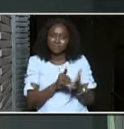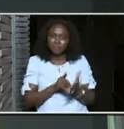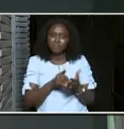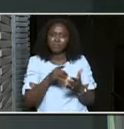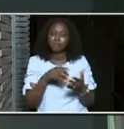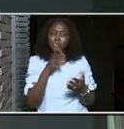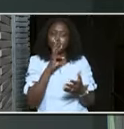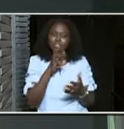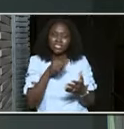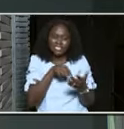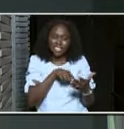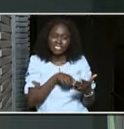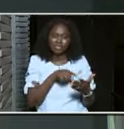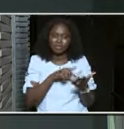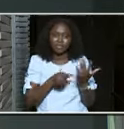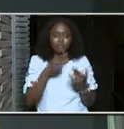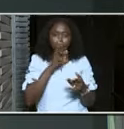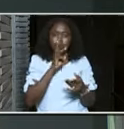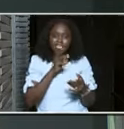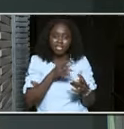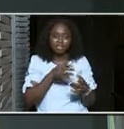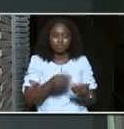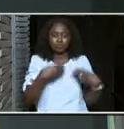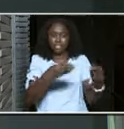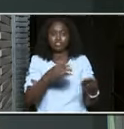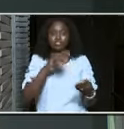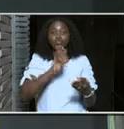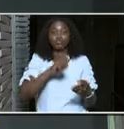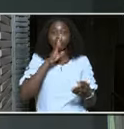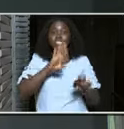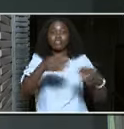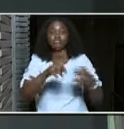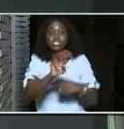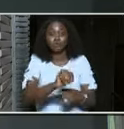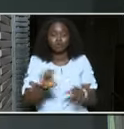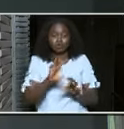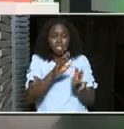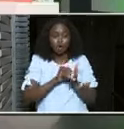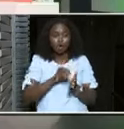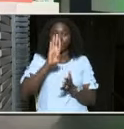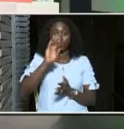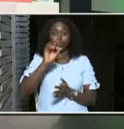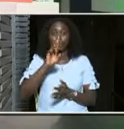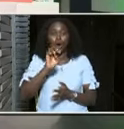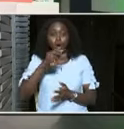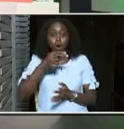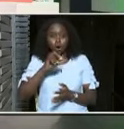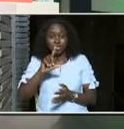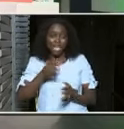given and do their boreholes, okay, and supply their families with water. Okay. We were